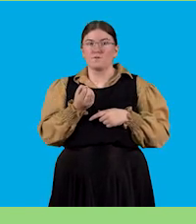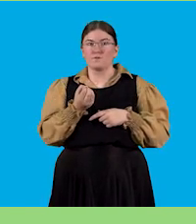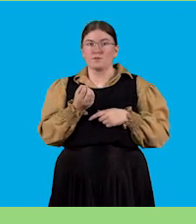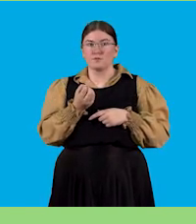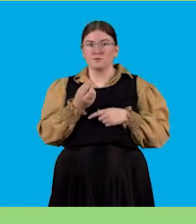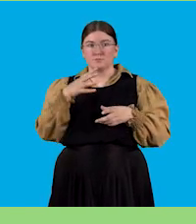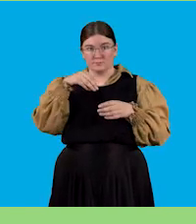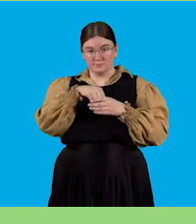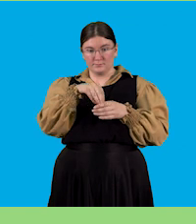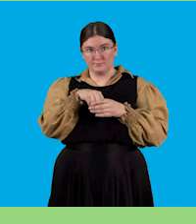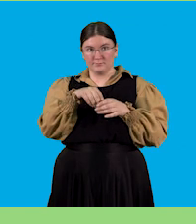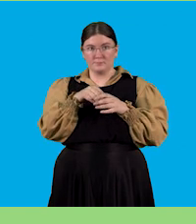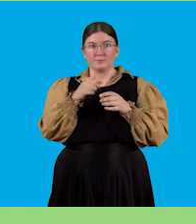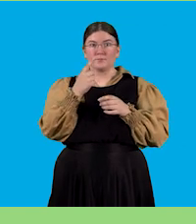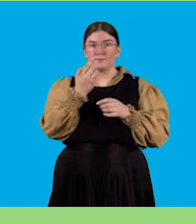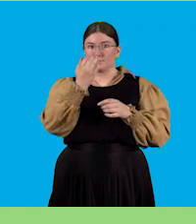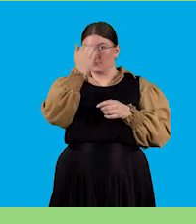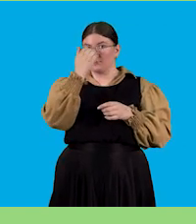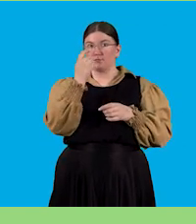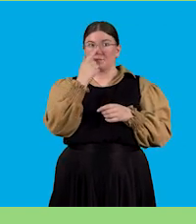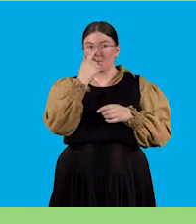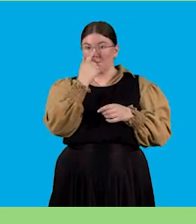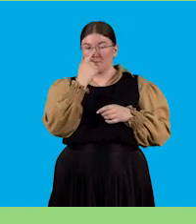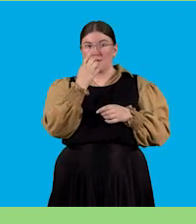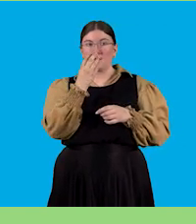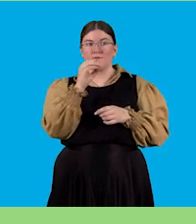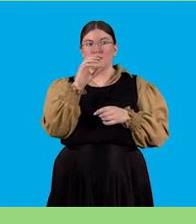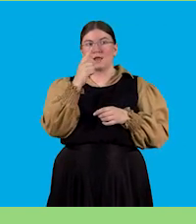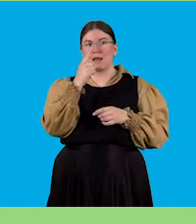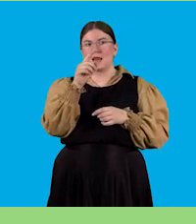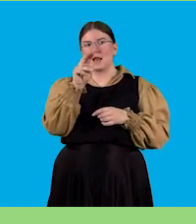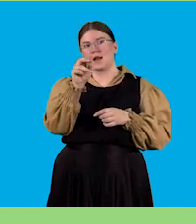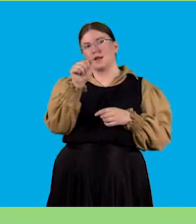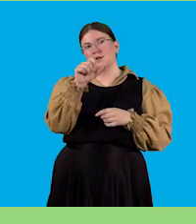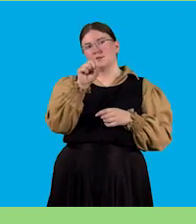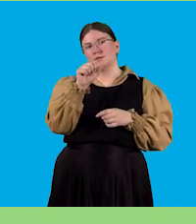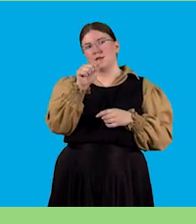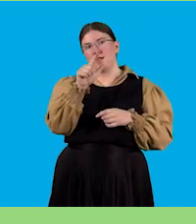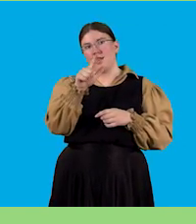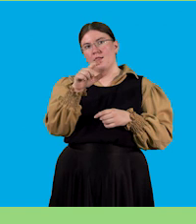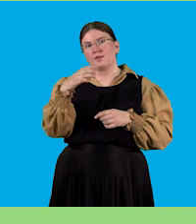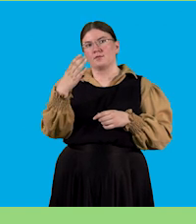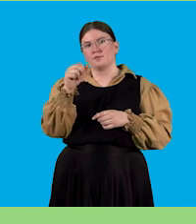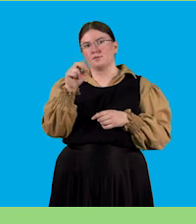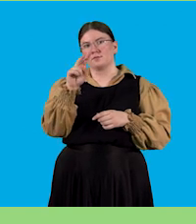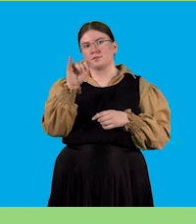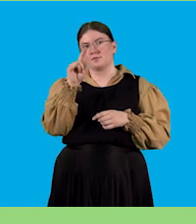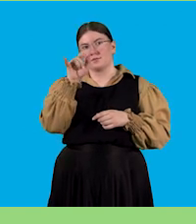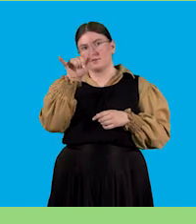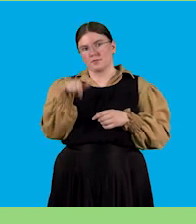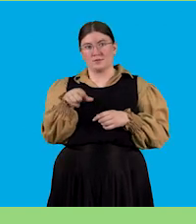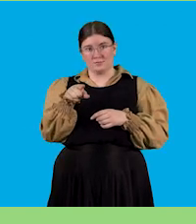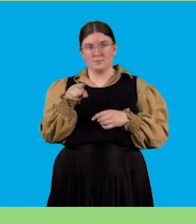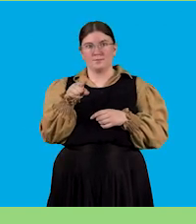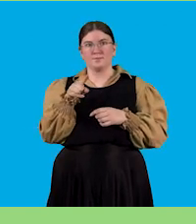And inside there, we have another cavity, which is called the nasal cavity. It is also an opening that